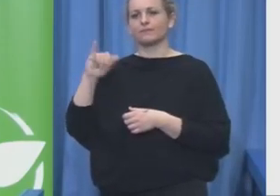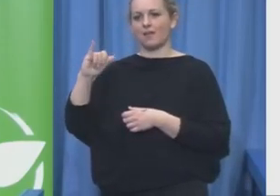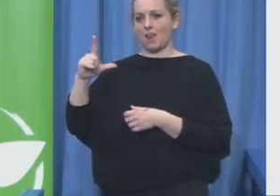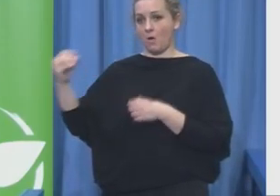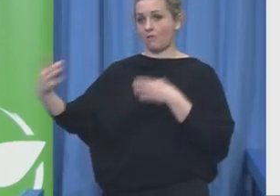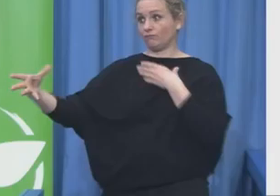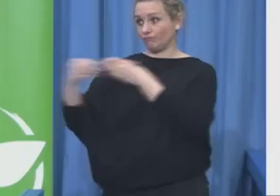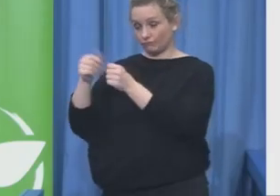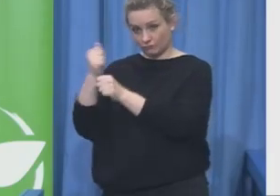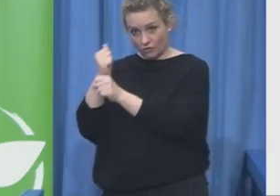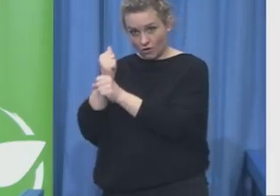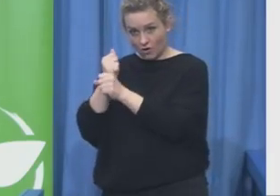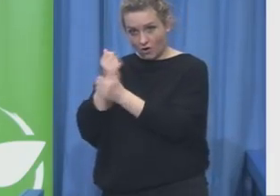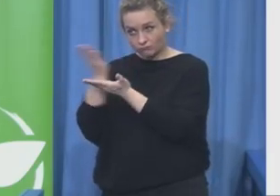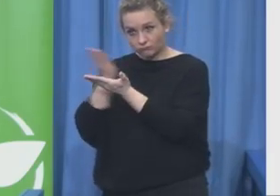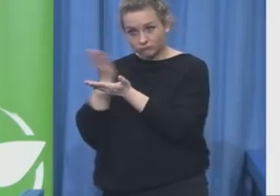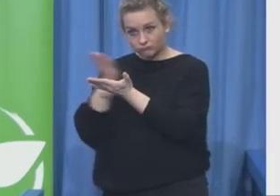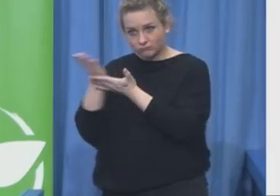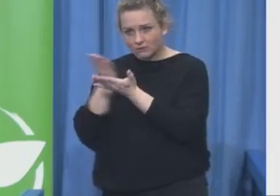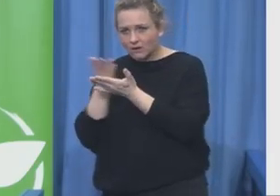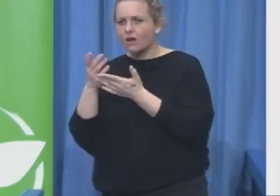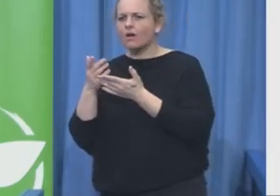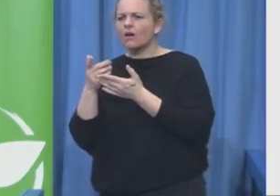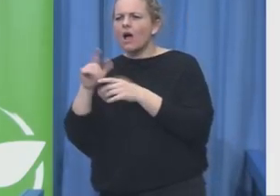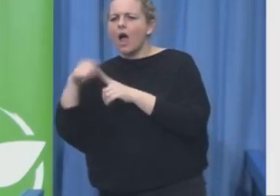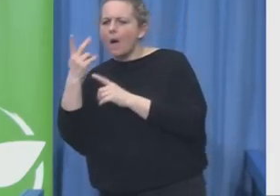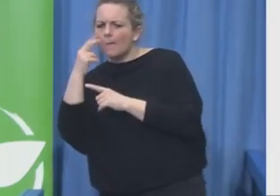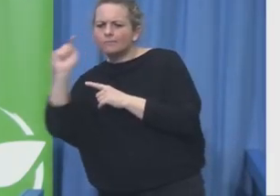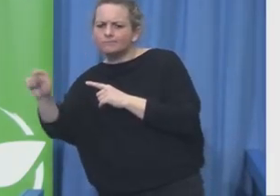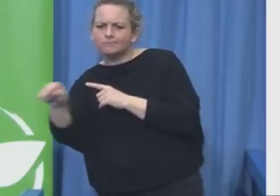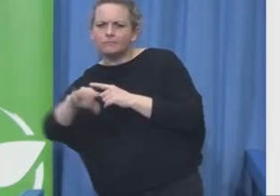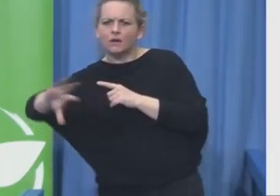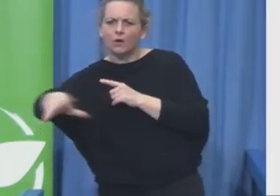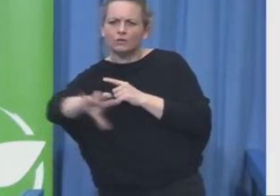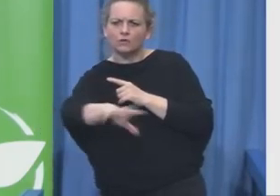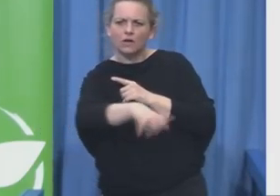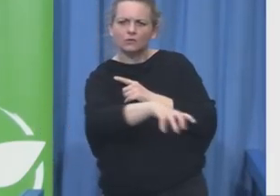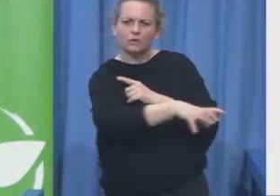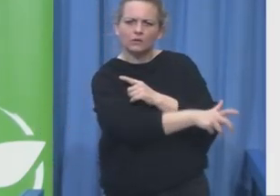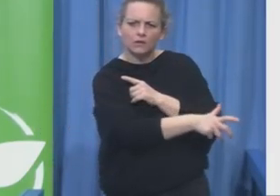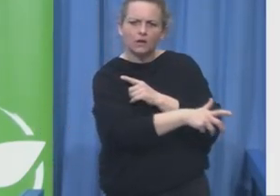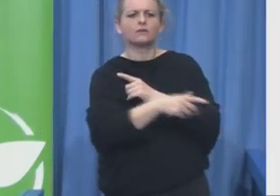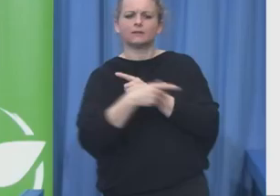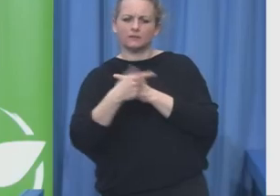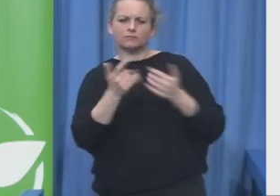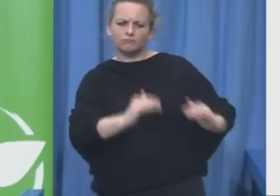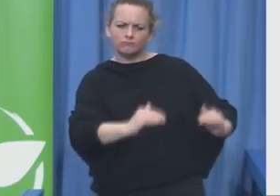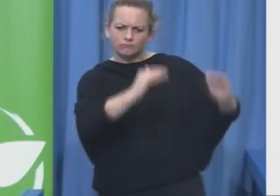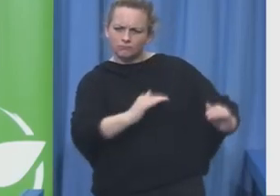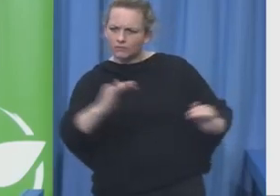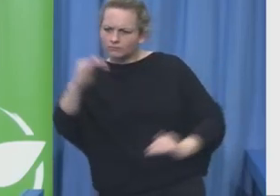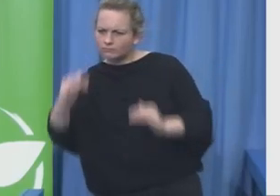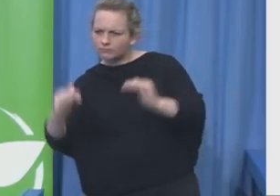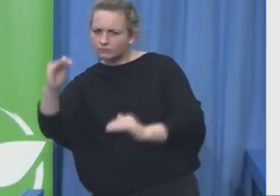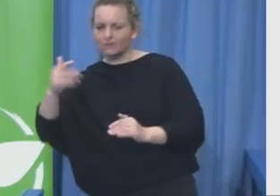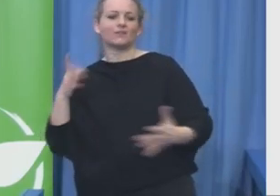with these companies in Senegal, in Morocco, in Tunisia, and more and more actually.